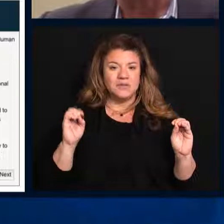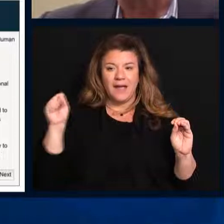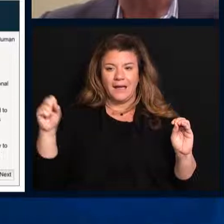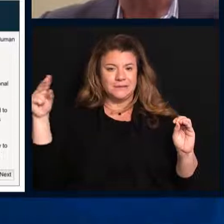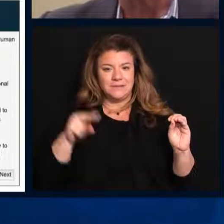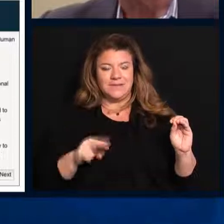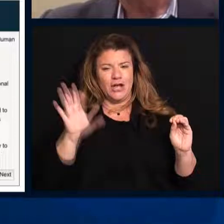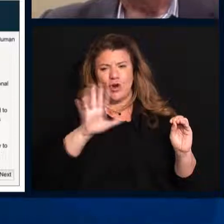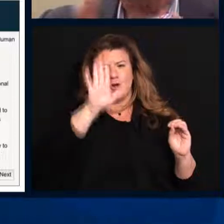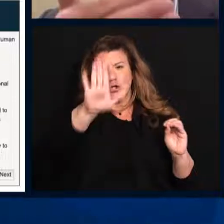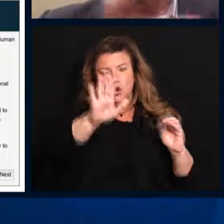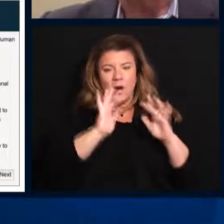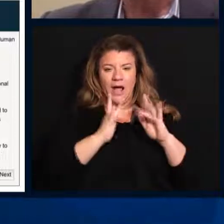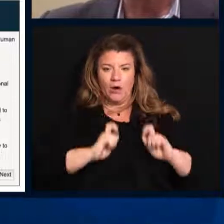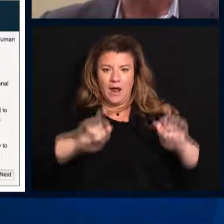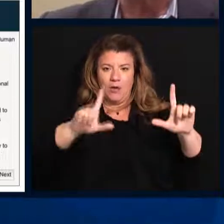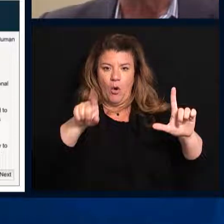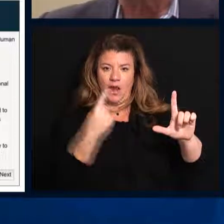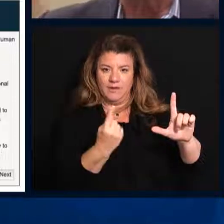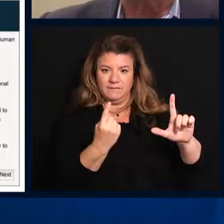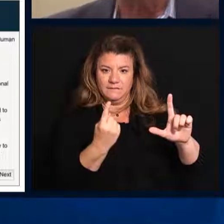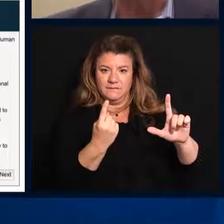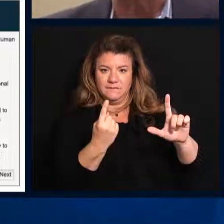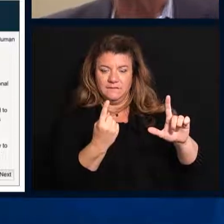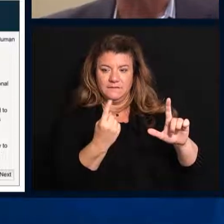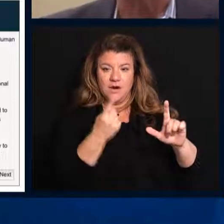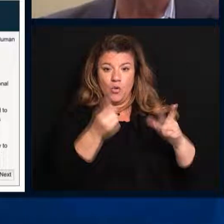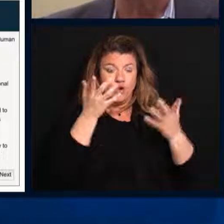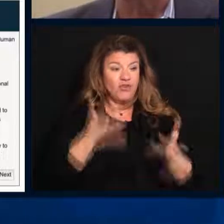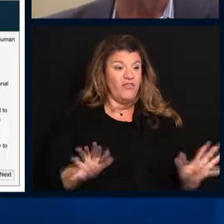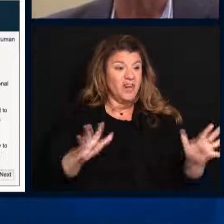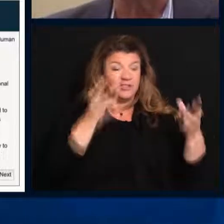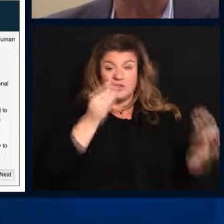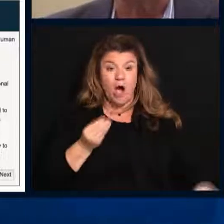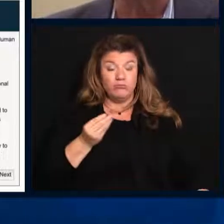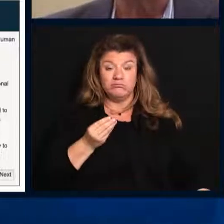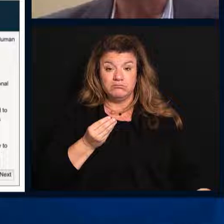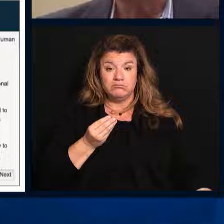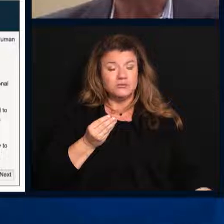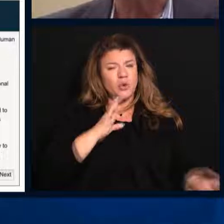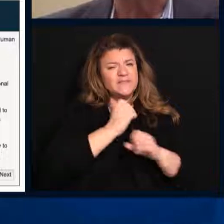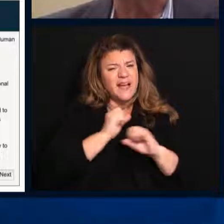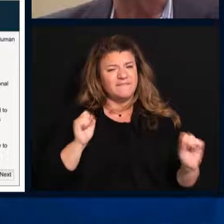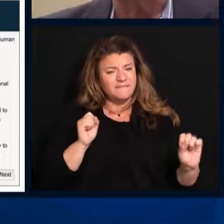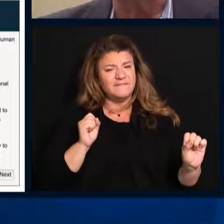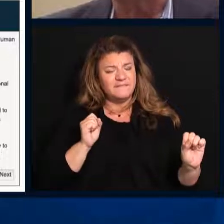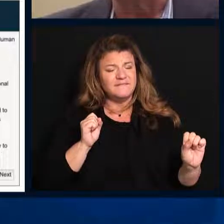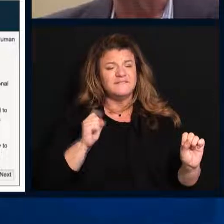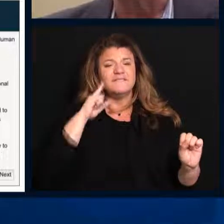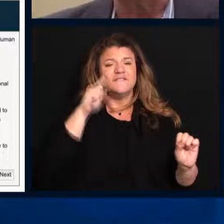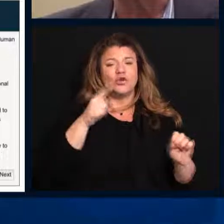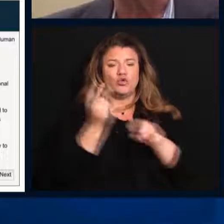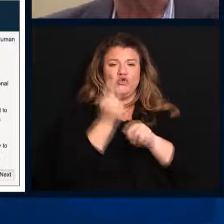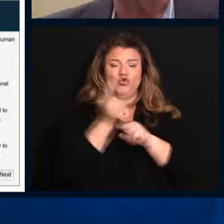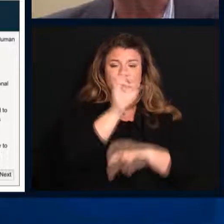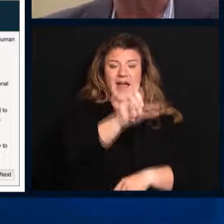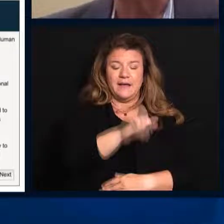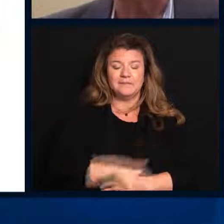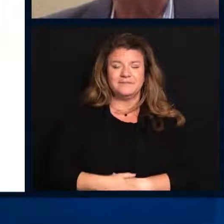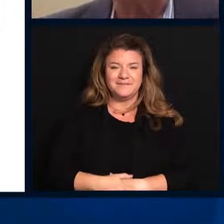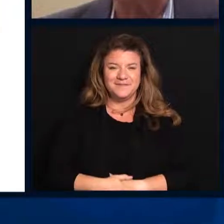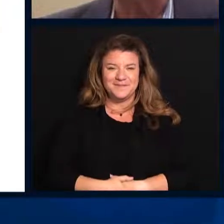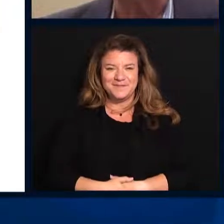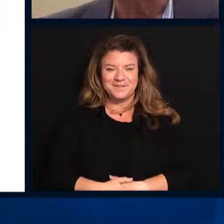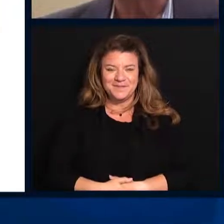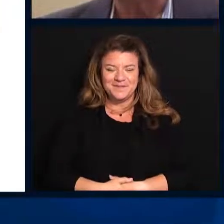web browser and disappears when you're finished with it. So it is very secure and safe for you to use. Next